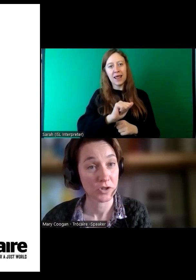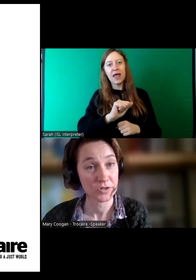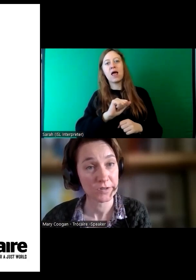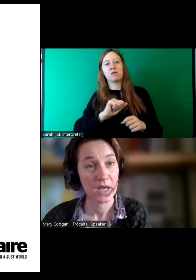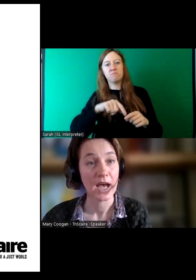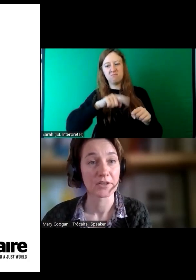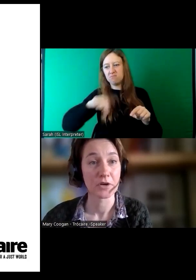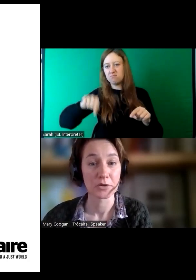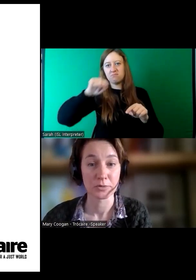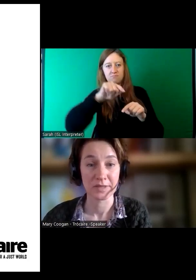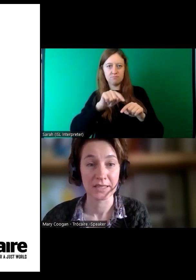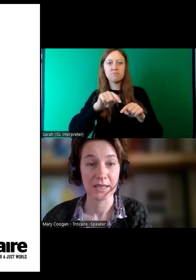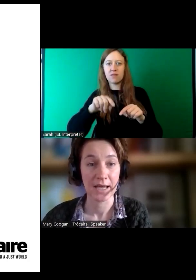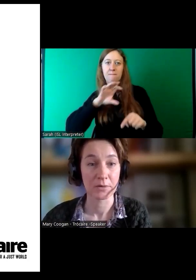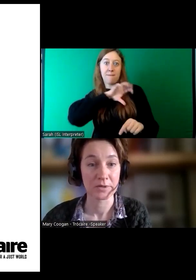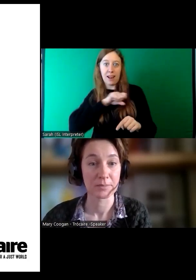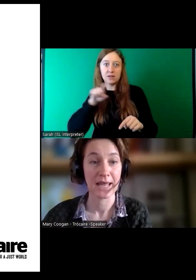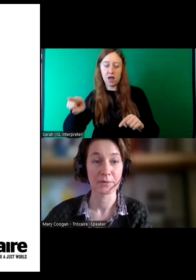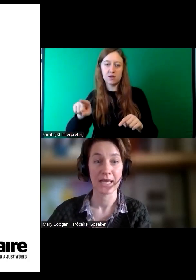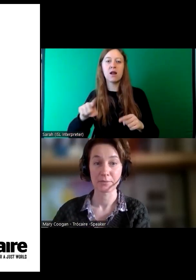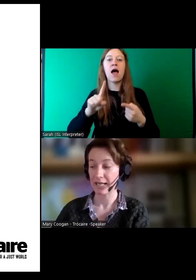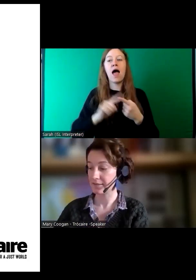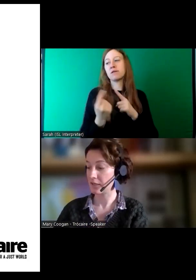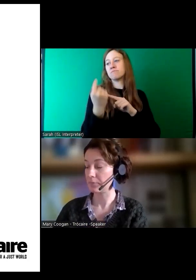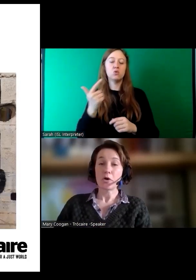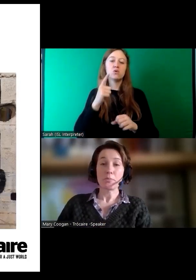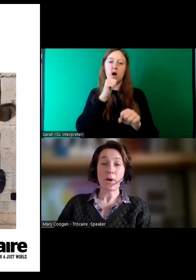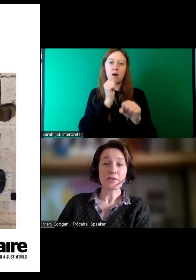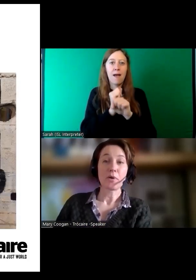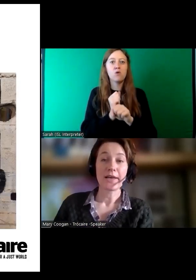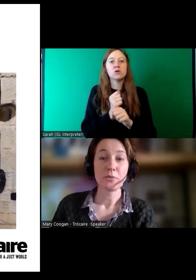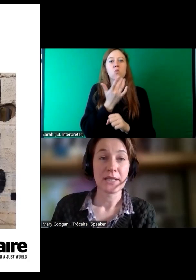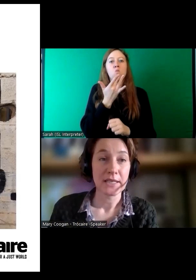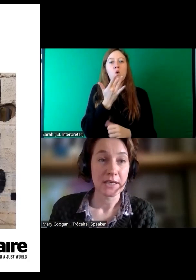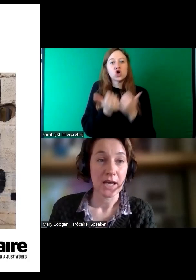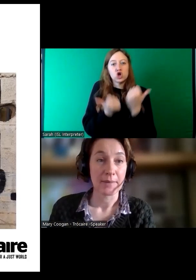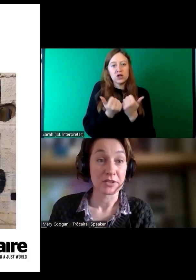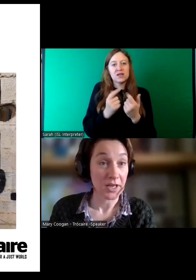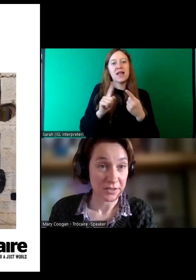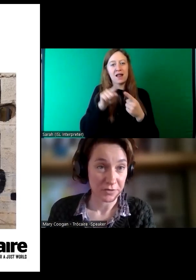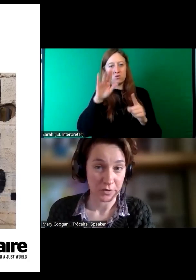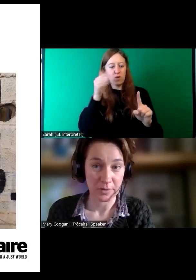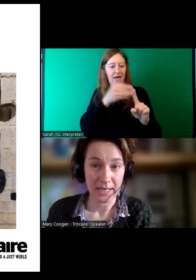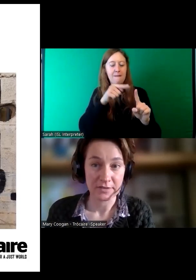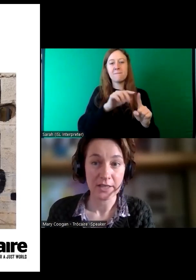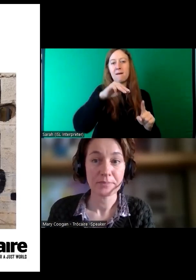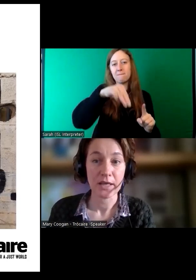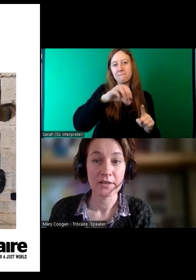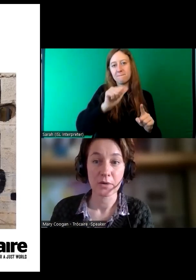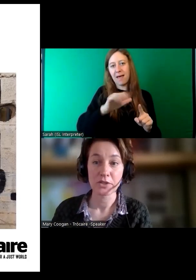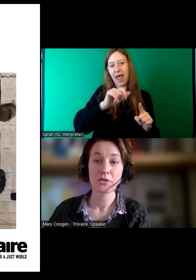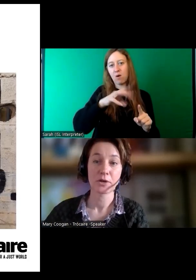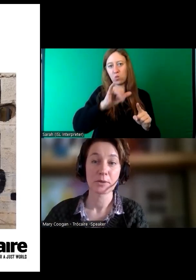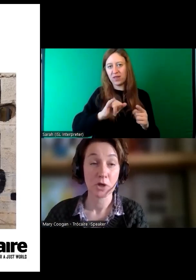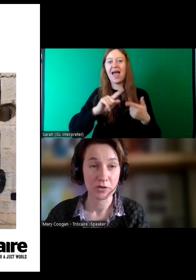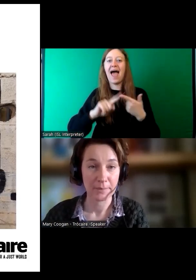water justice, and the focus was in Malawi and Palestine. So part of why we decided to focus on Palestine is